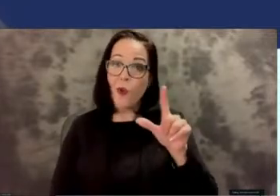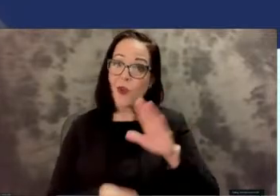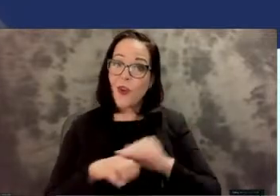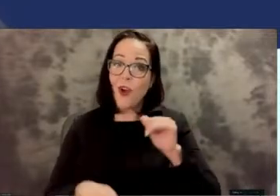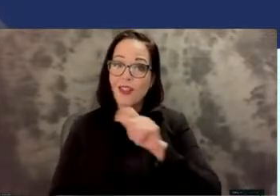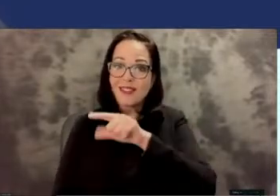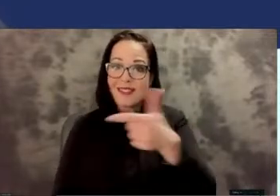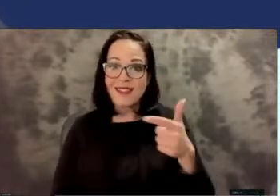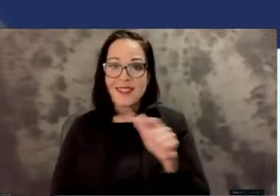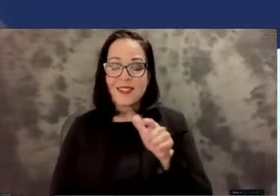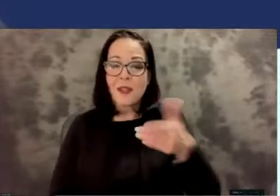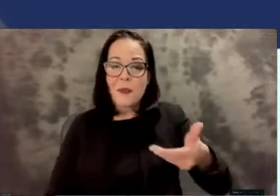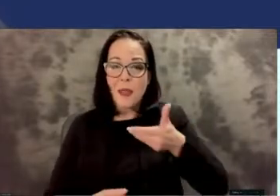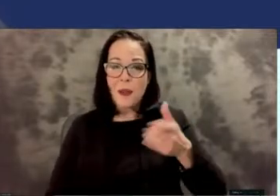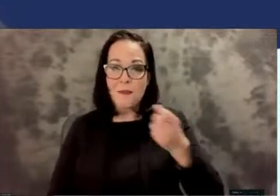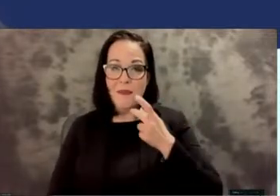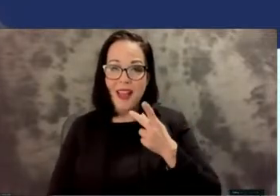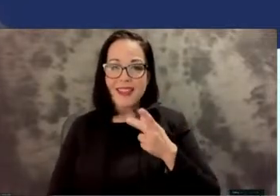back.